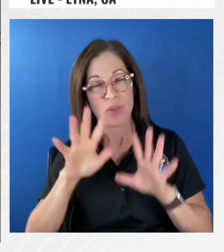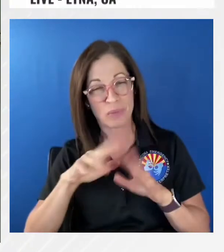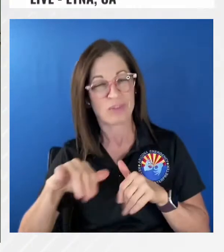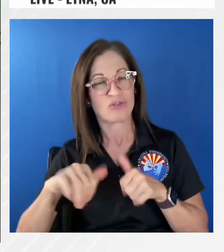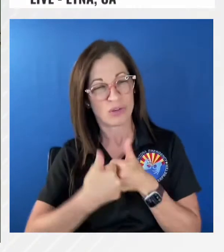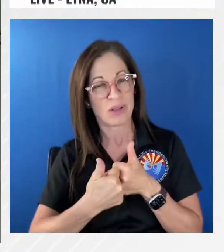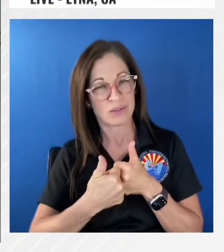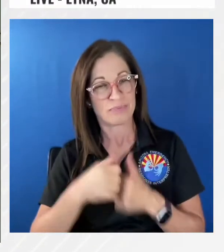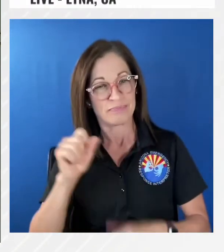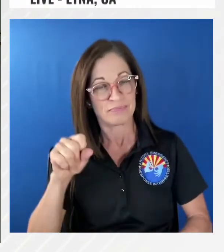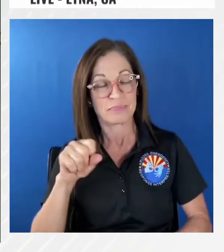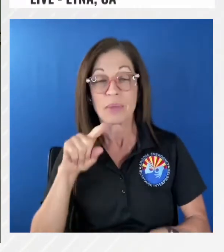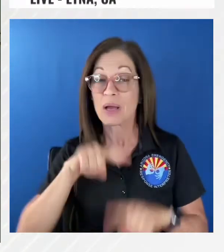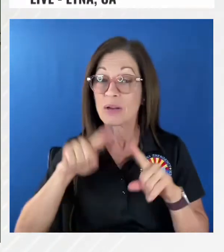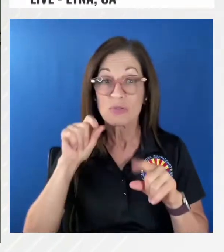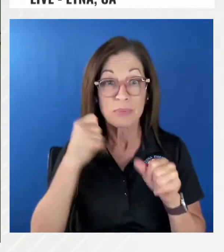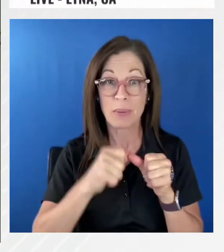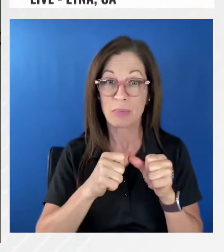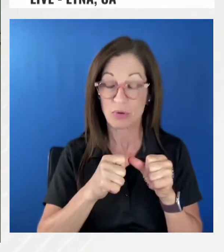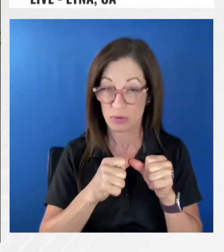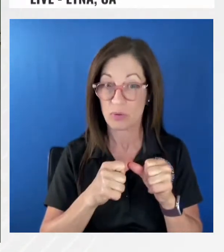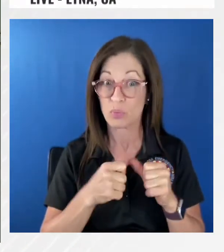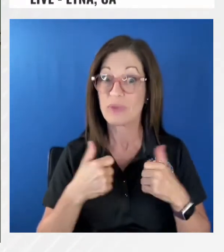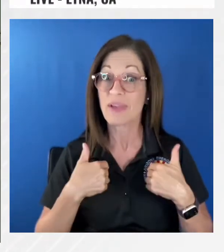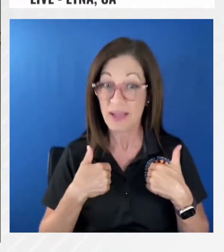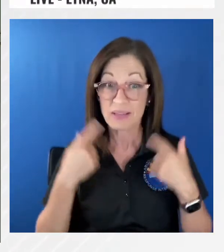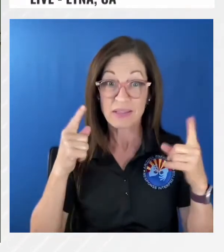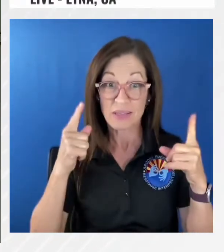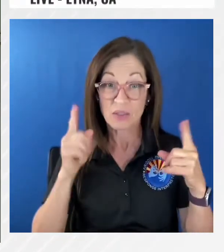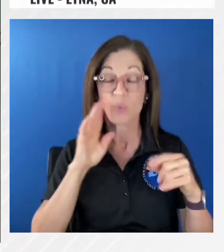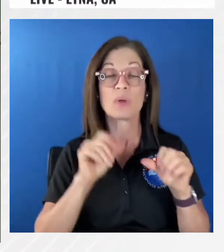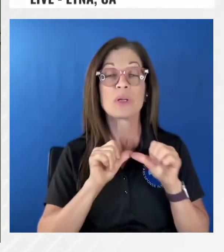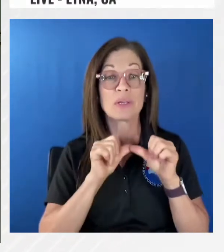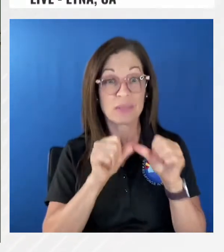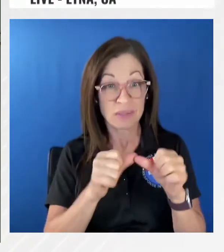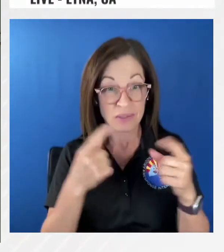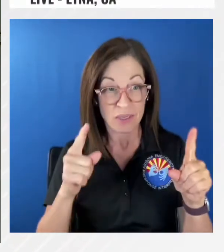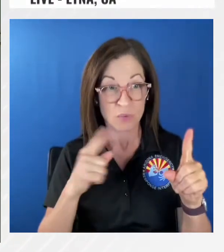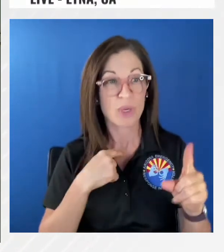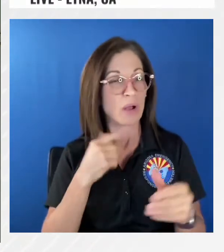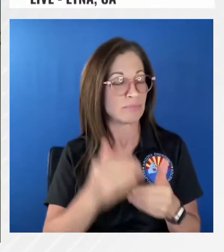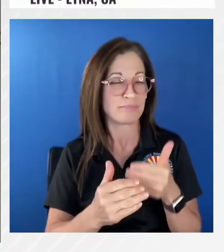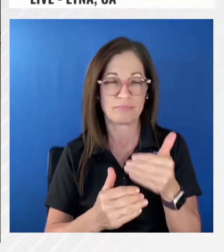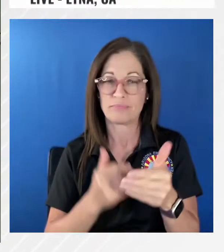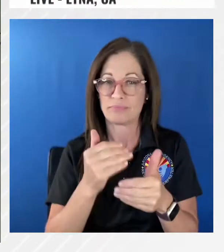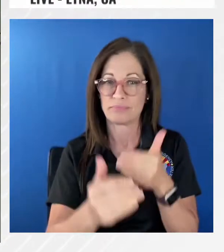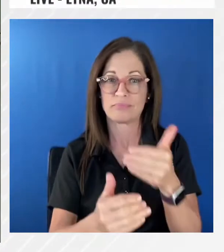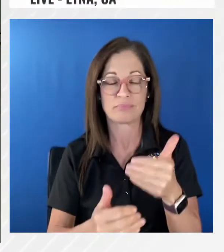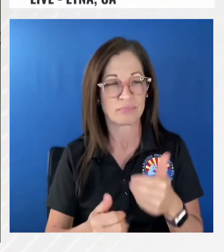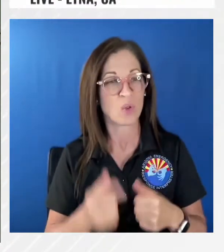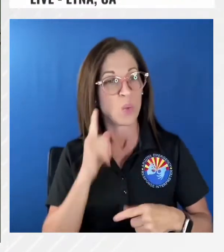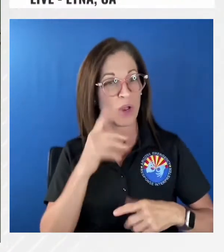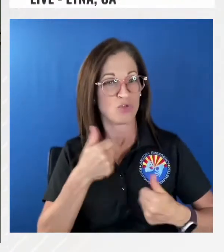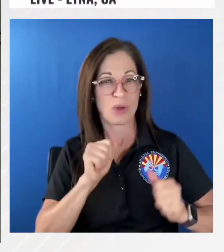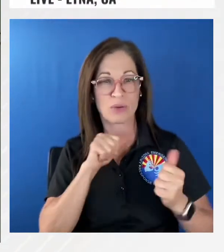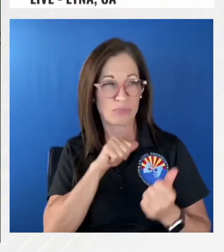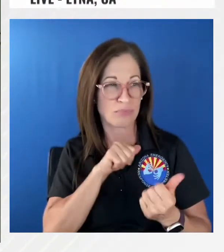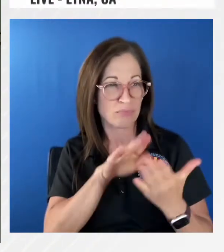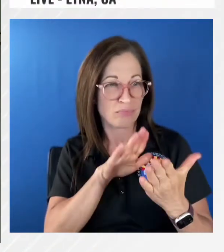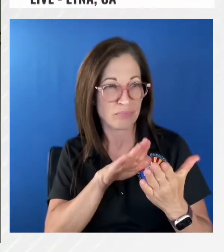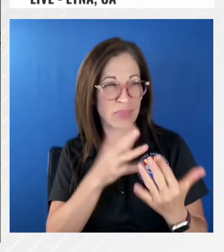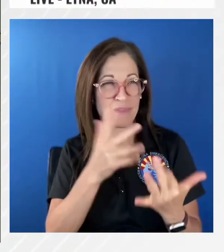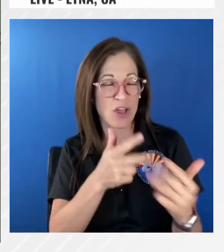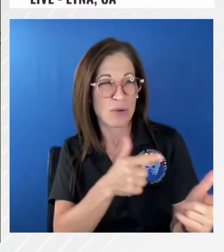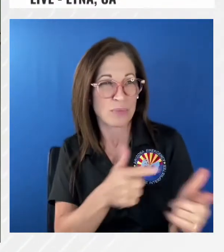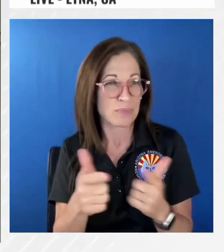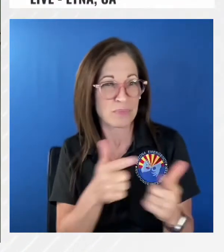have had success, and we will continue to have success. We are making good progress. We are going direct where we can. We are keeping that